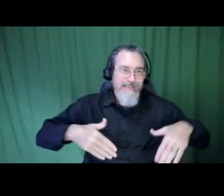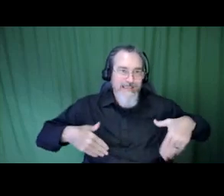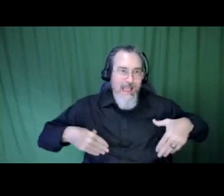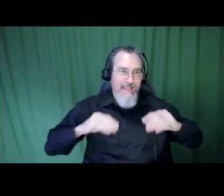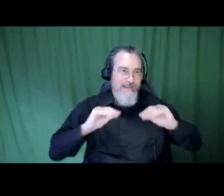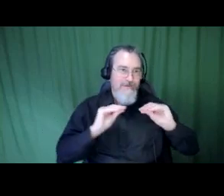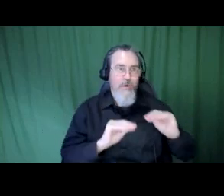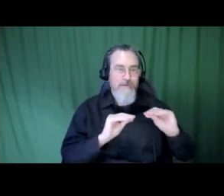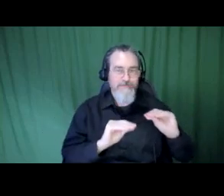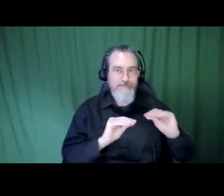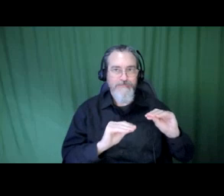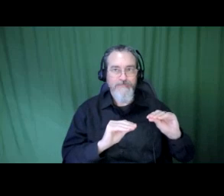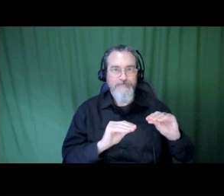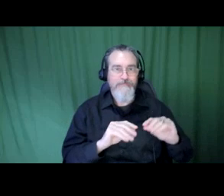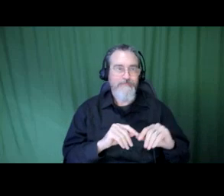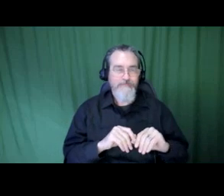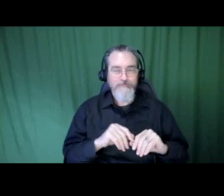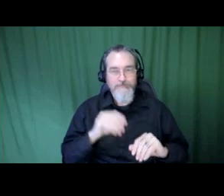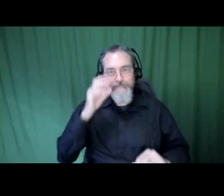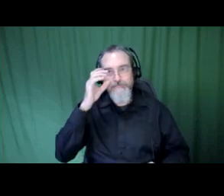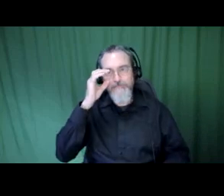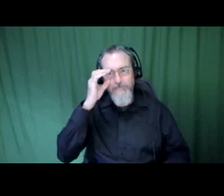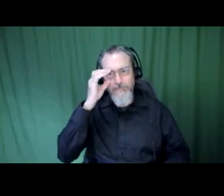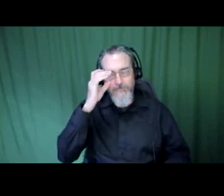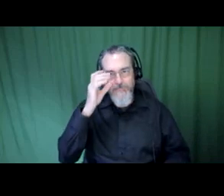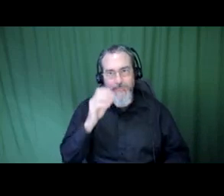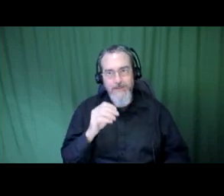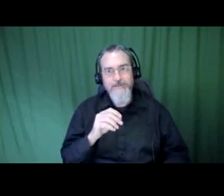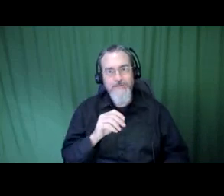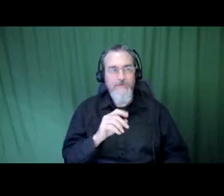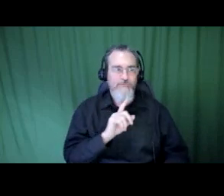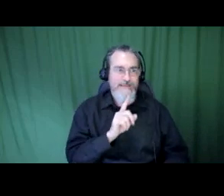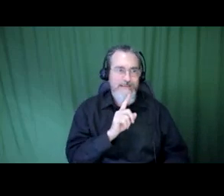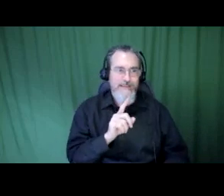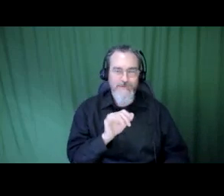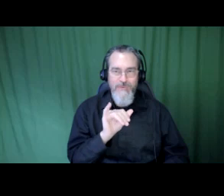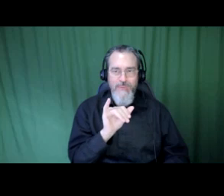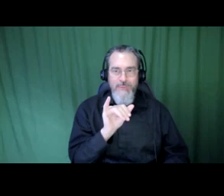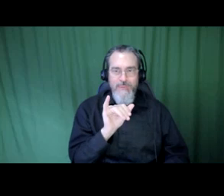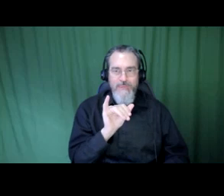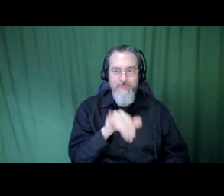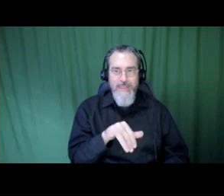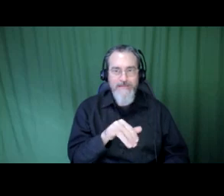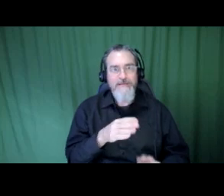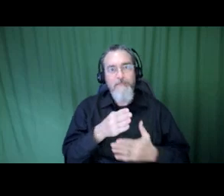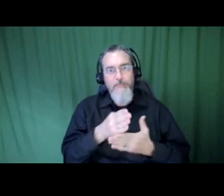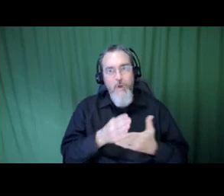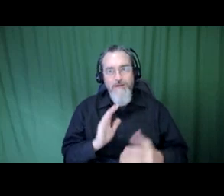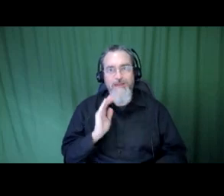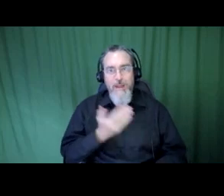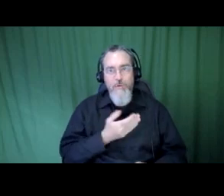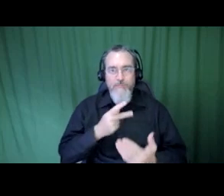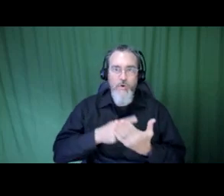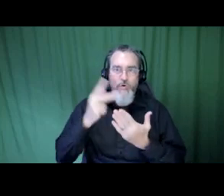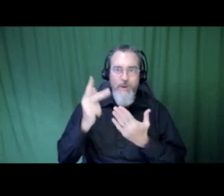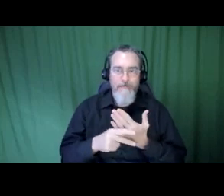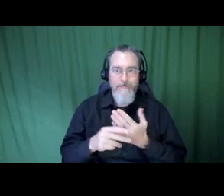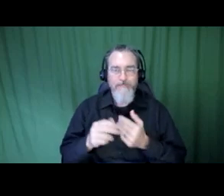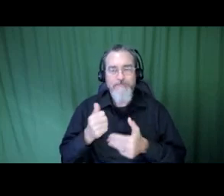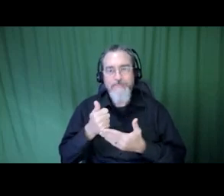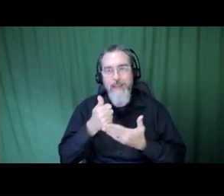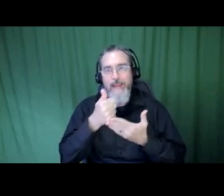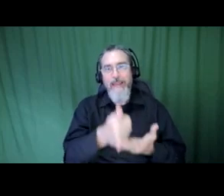education within a Western lens. Uh, and so that's kind of what part of our program is to help